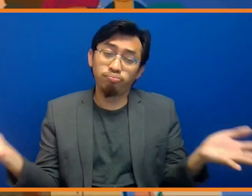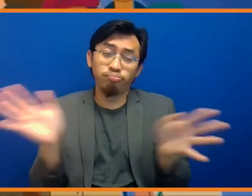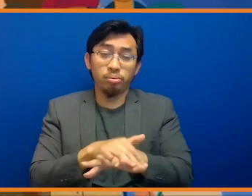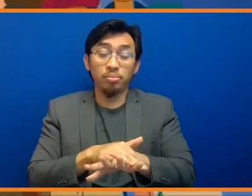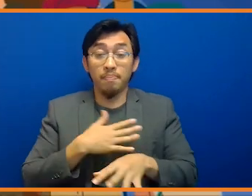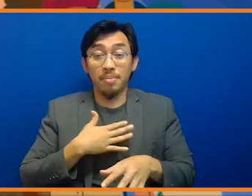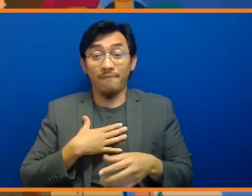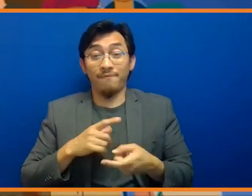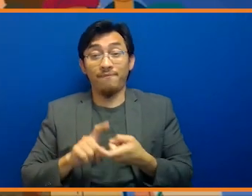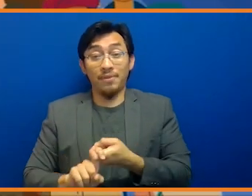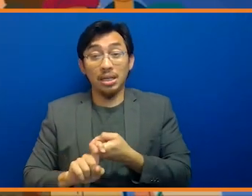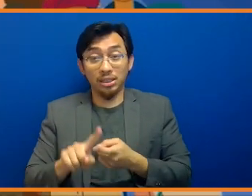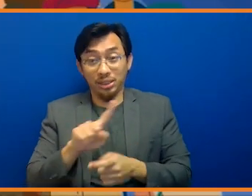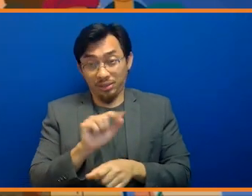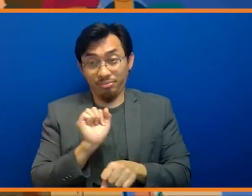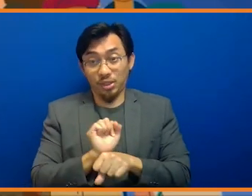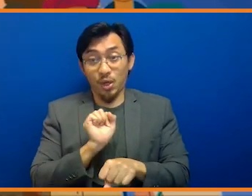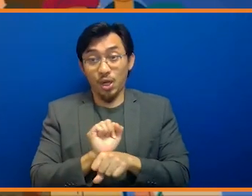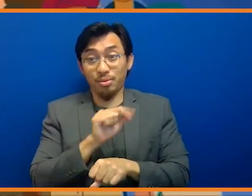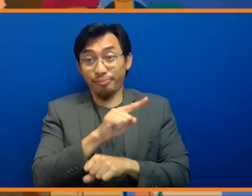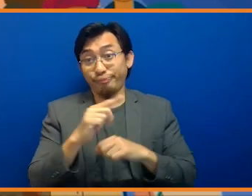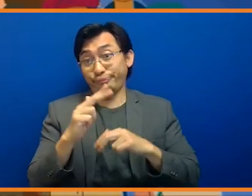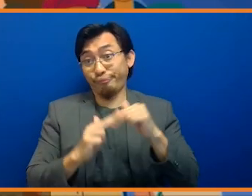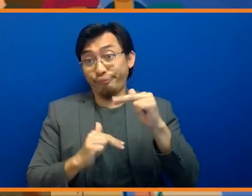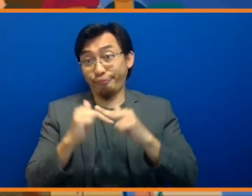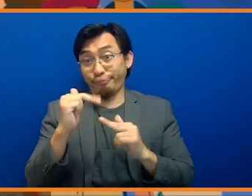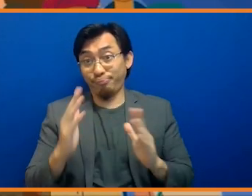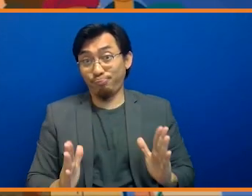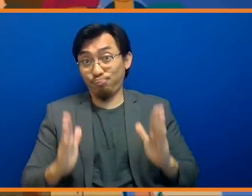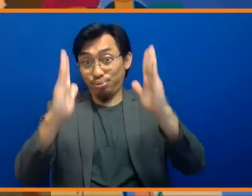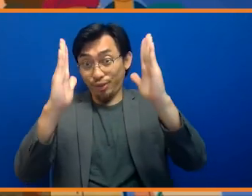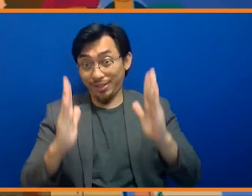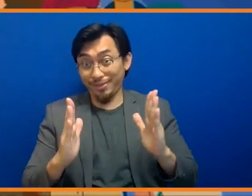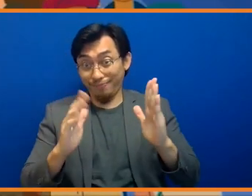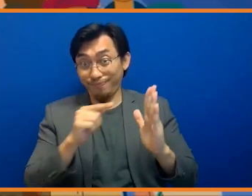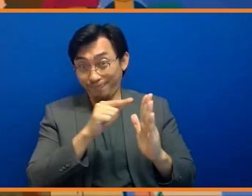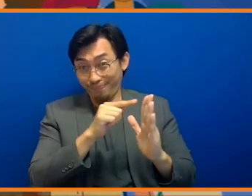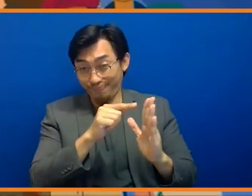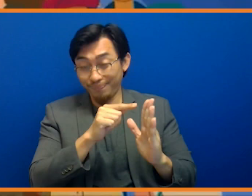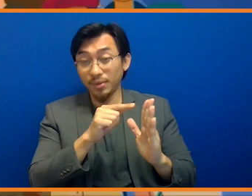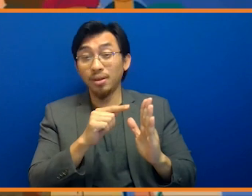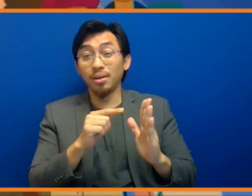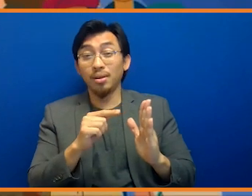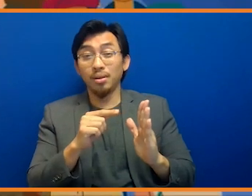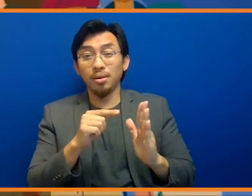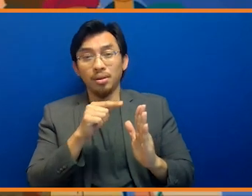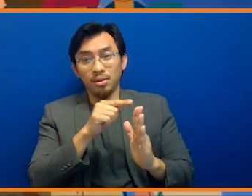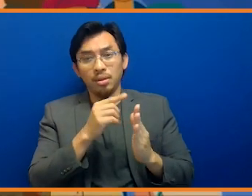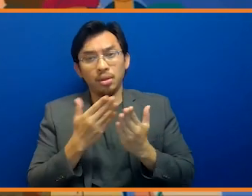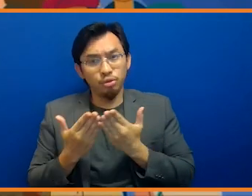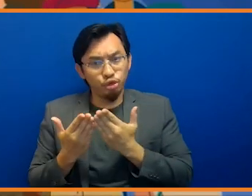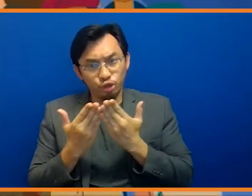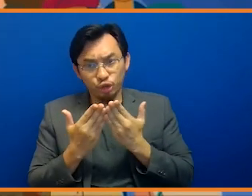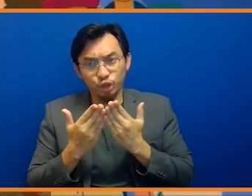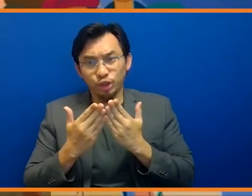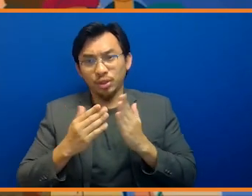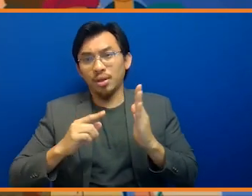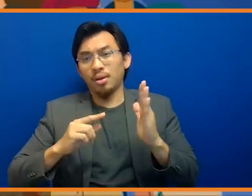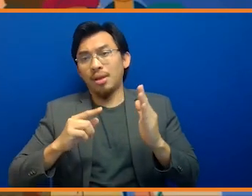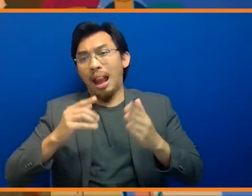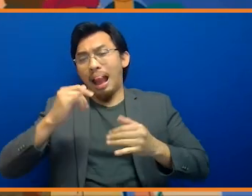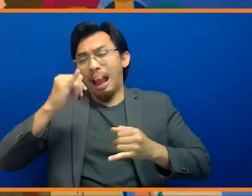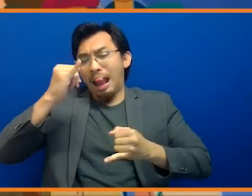friend was at that time working in the buildings. He stayed